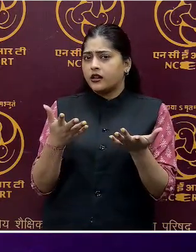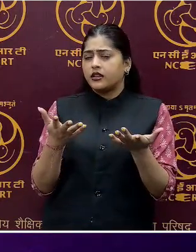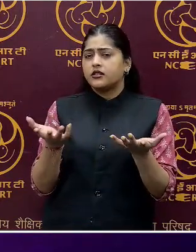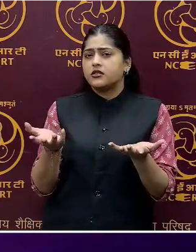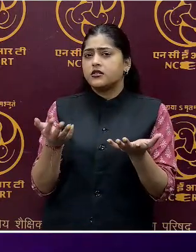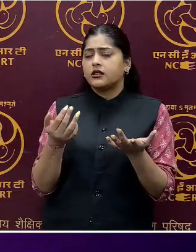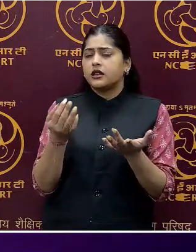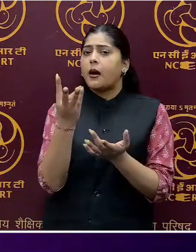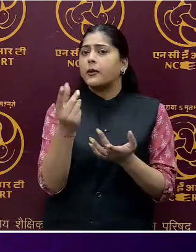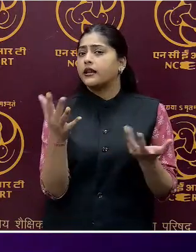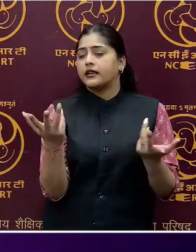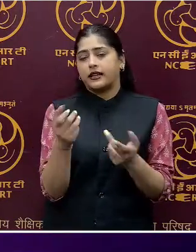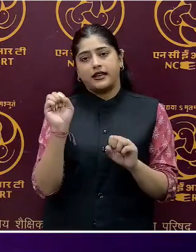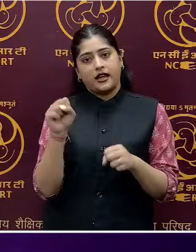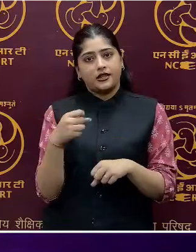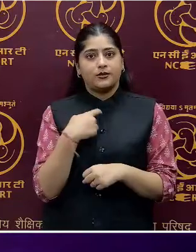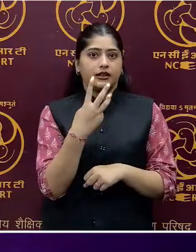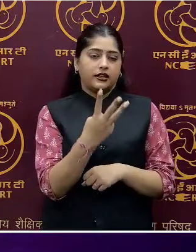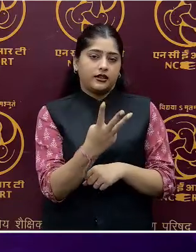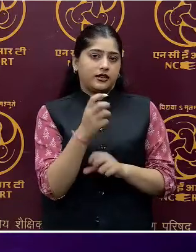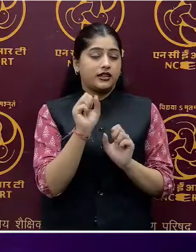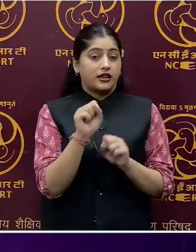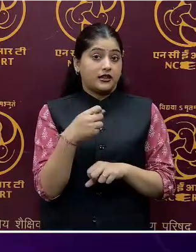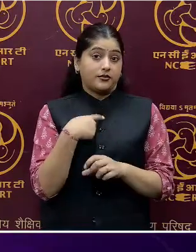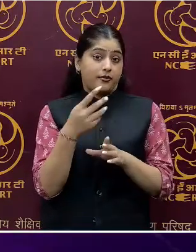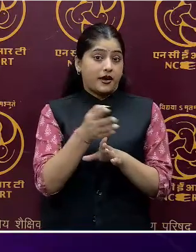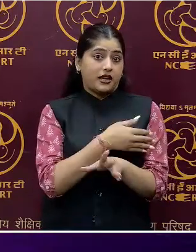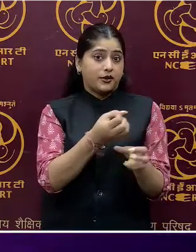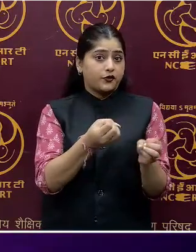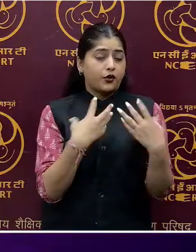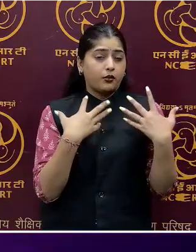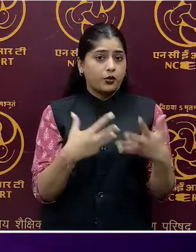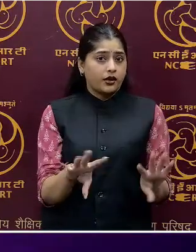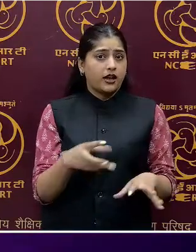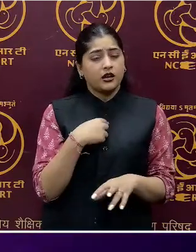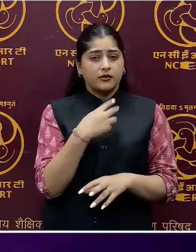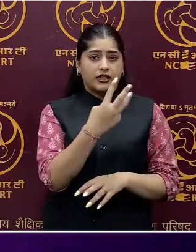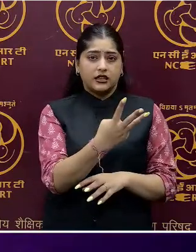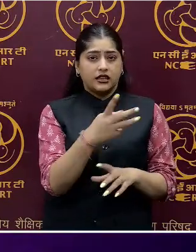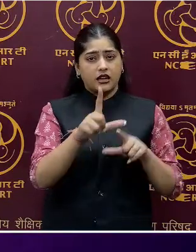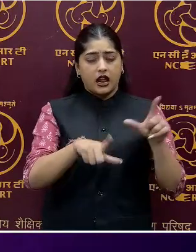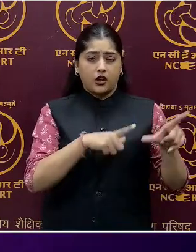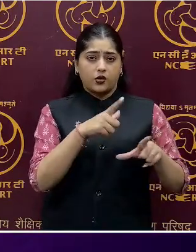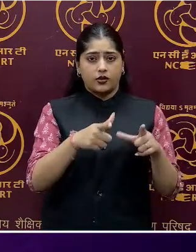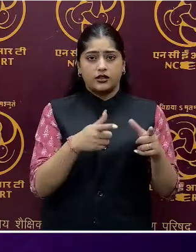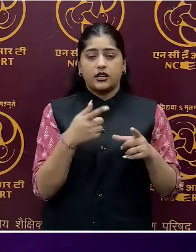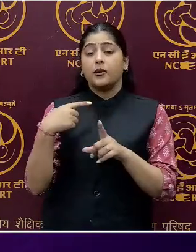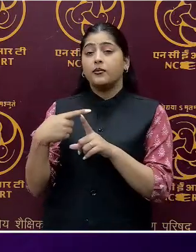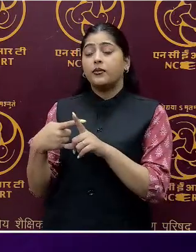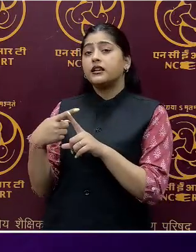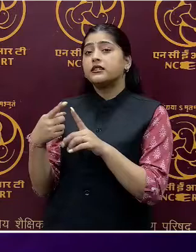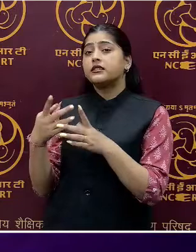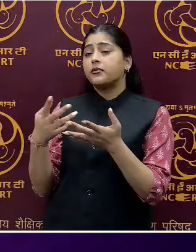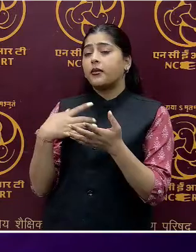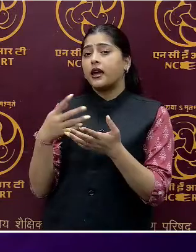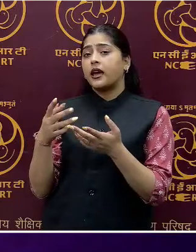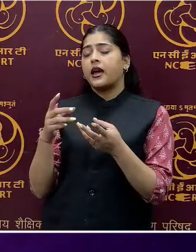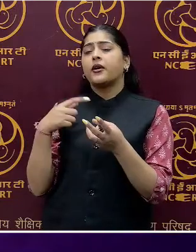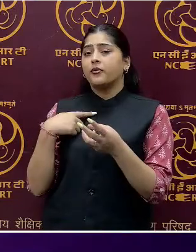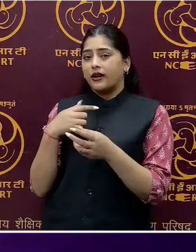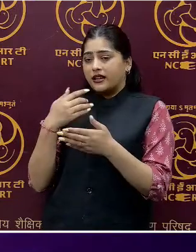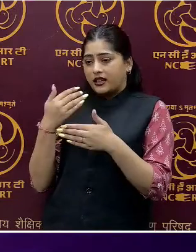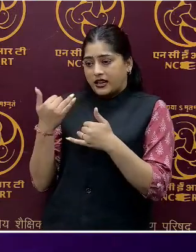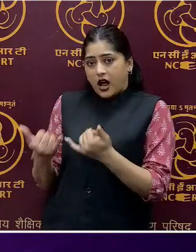mentioned, ma'am has also said that she can speak 3 languages, and I am learning the third